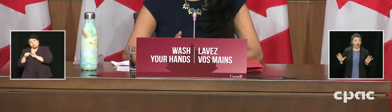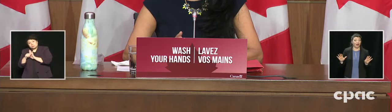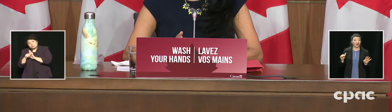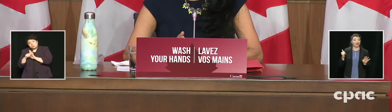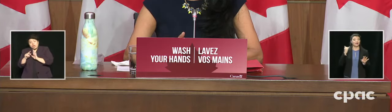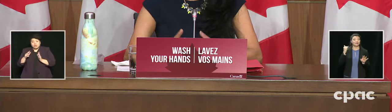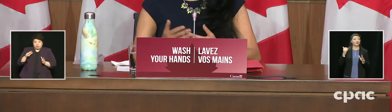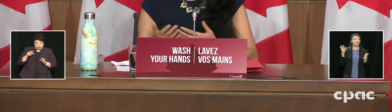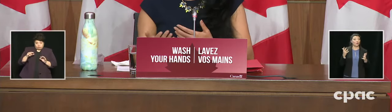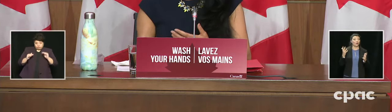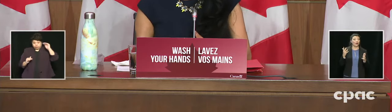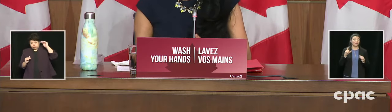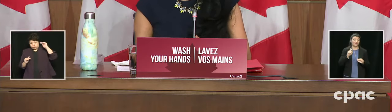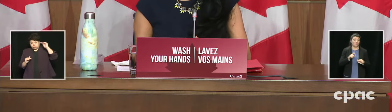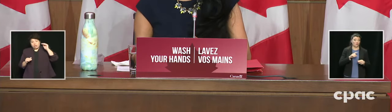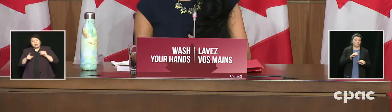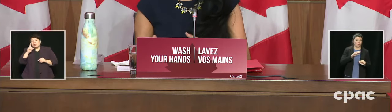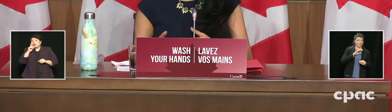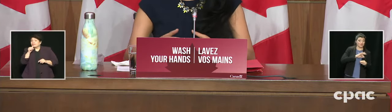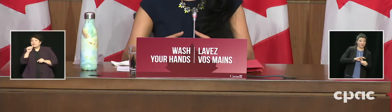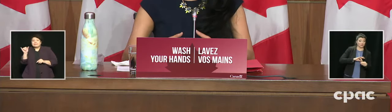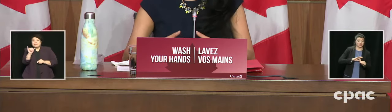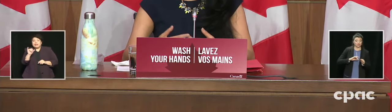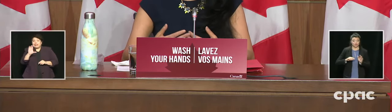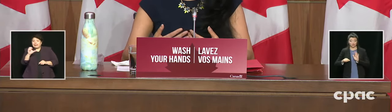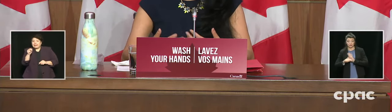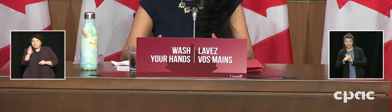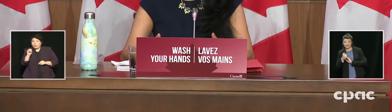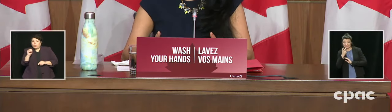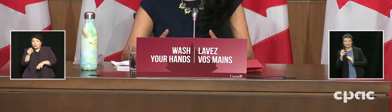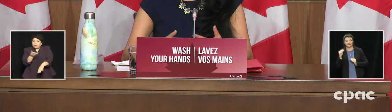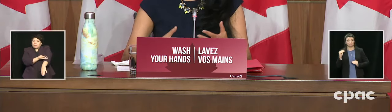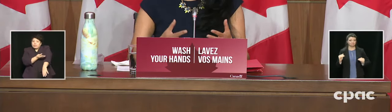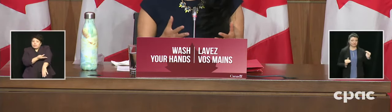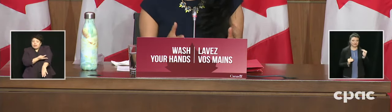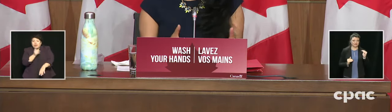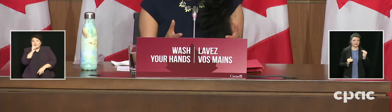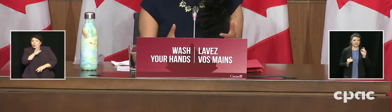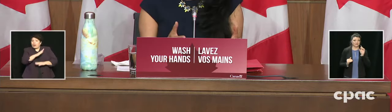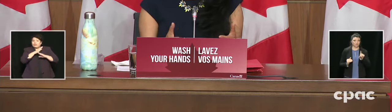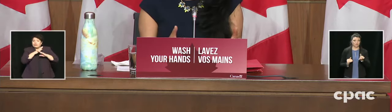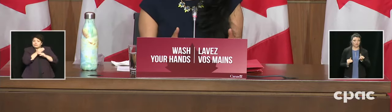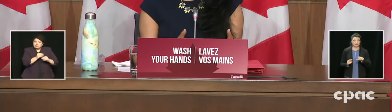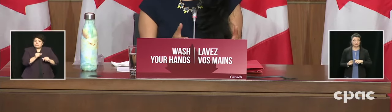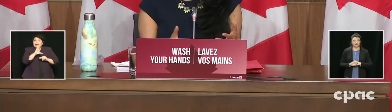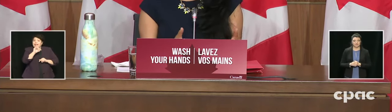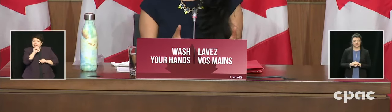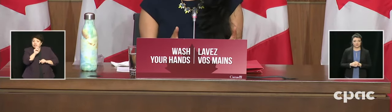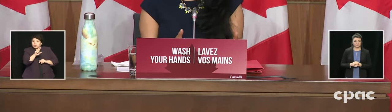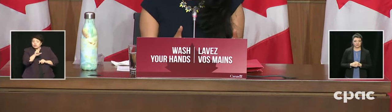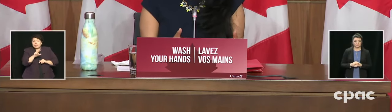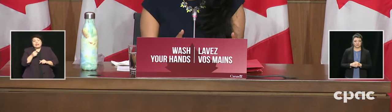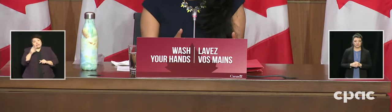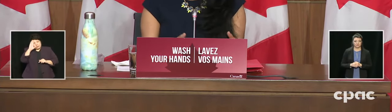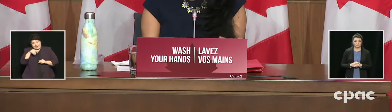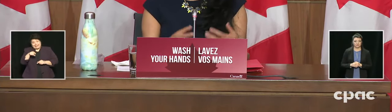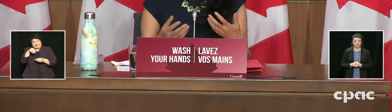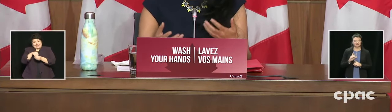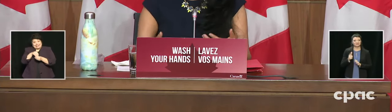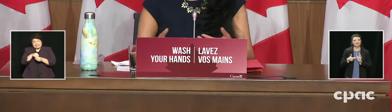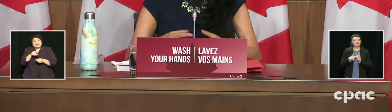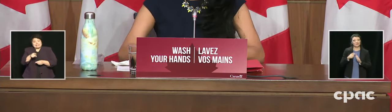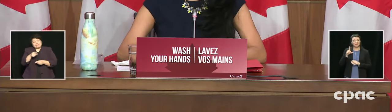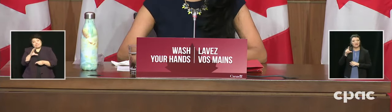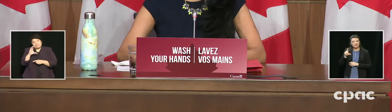they're not like chemotherapy agents that are given to patients with cancer, and so then you accept a certain level of serious adverse